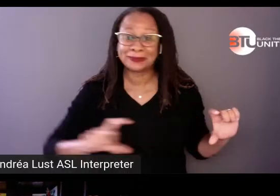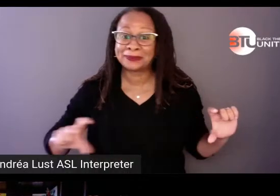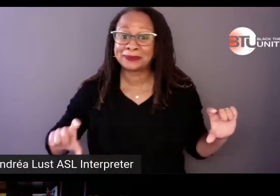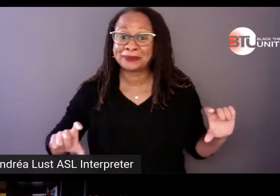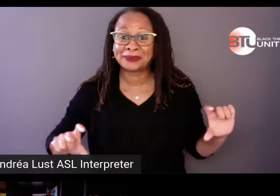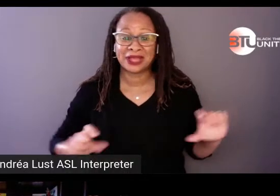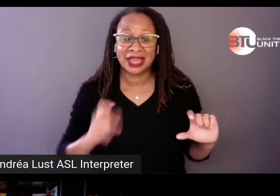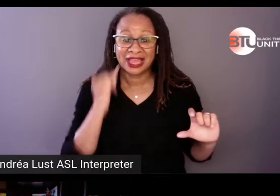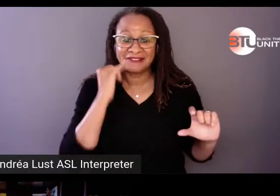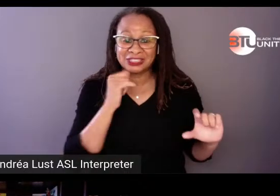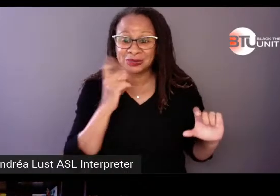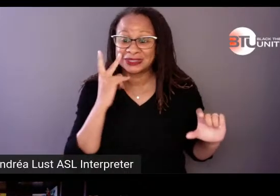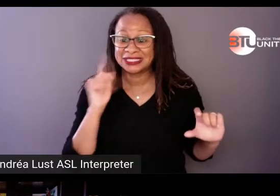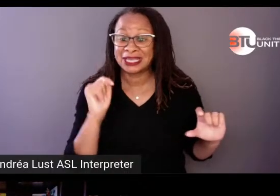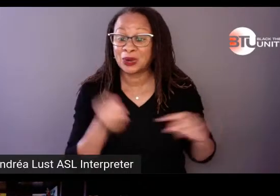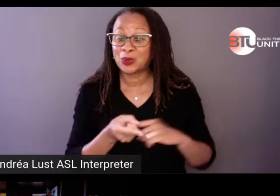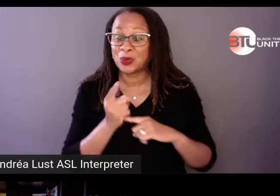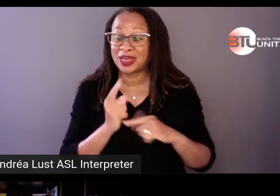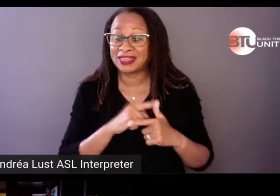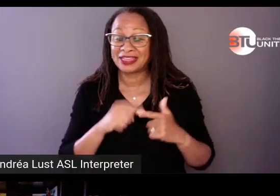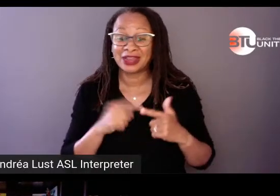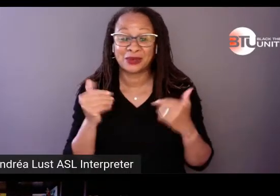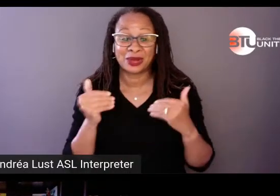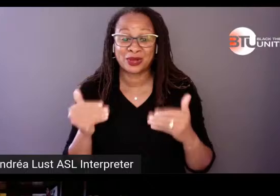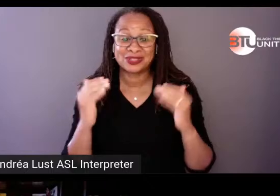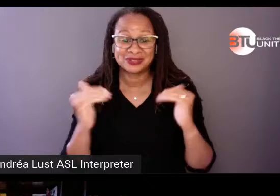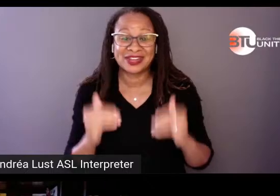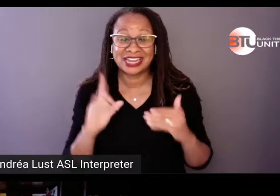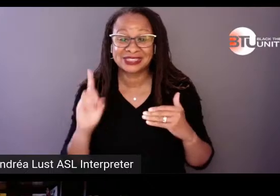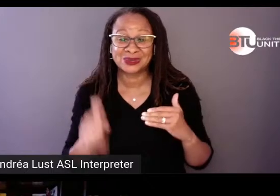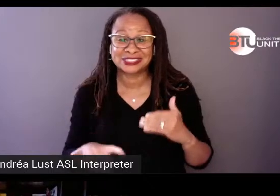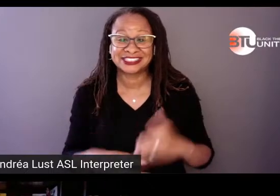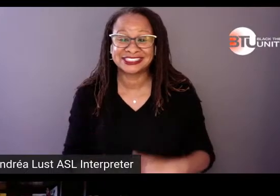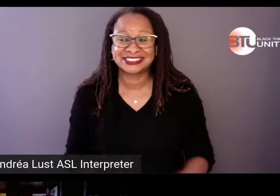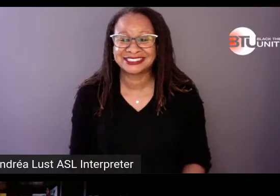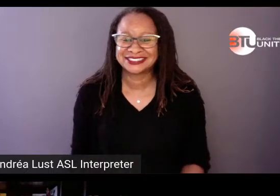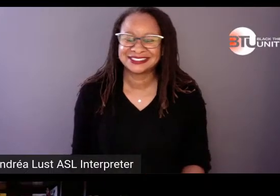if I don't see it in 1 minute, then I'm going to go to my next question.